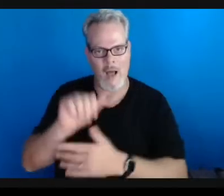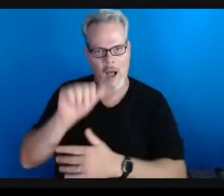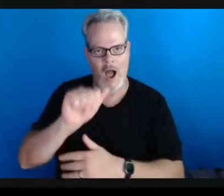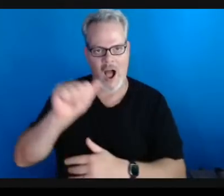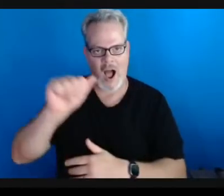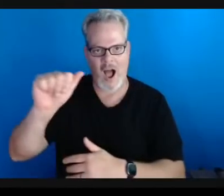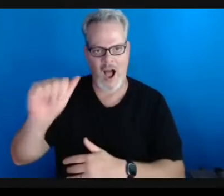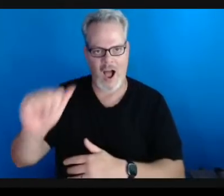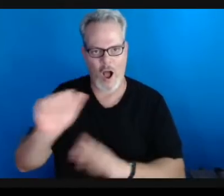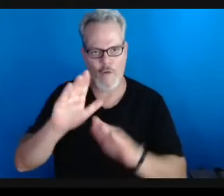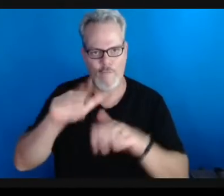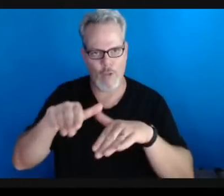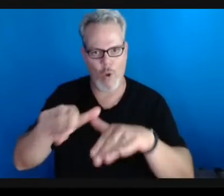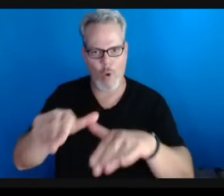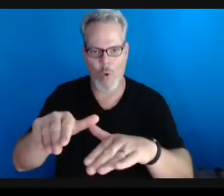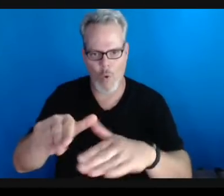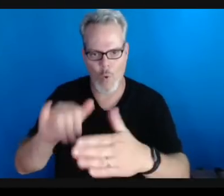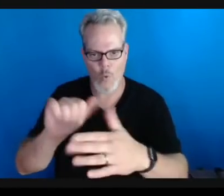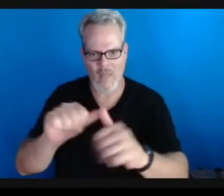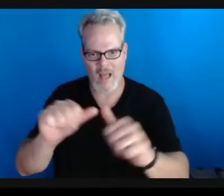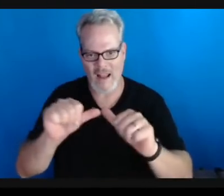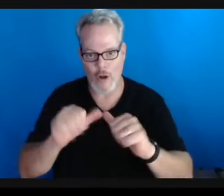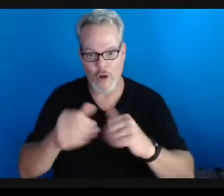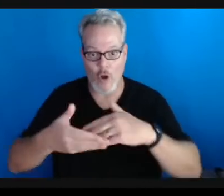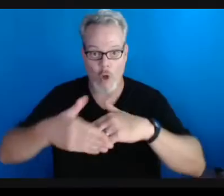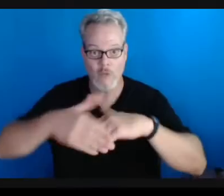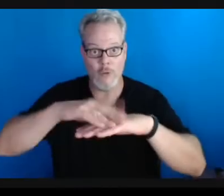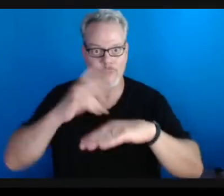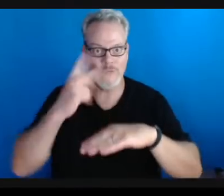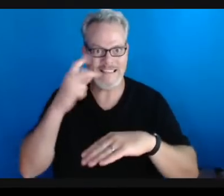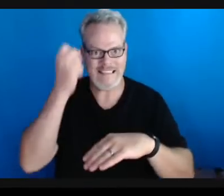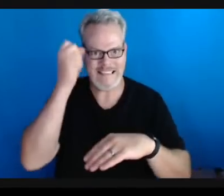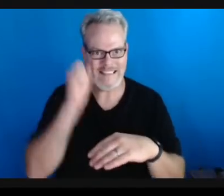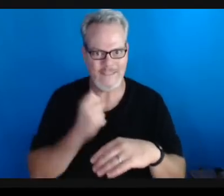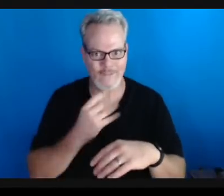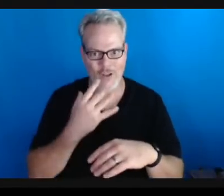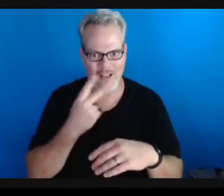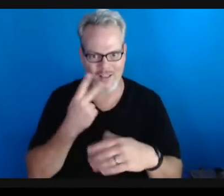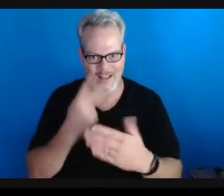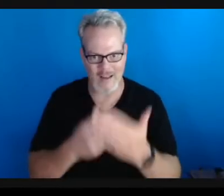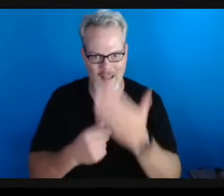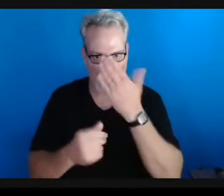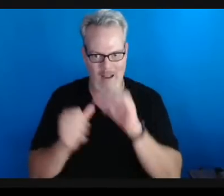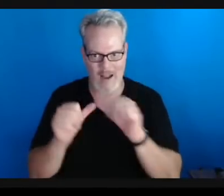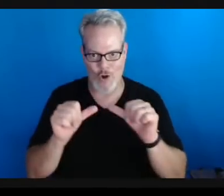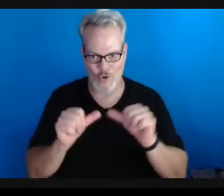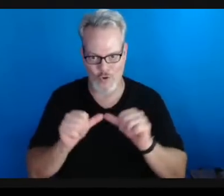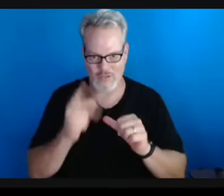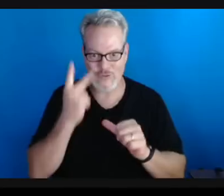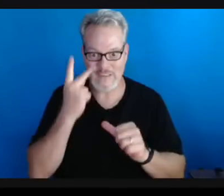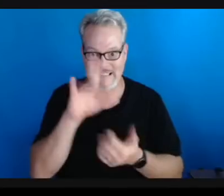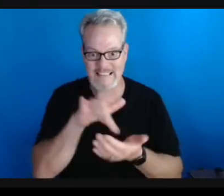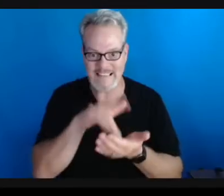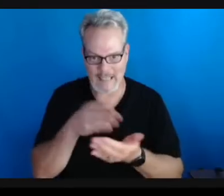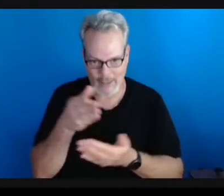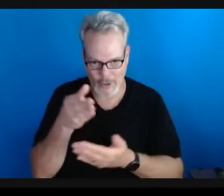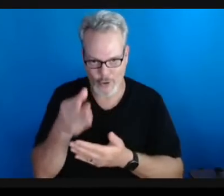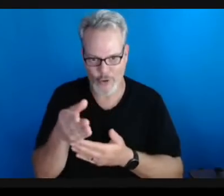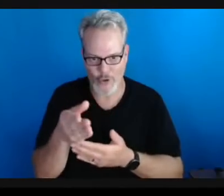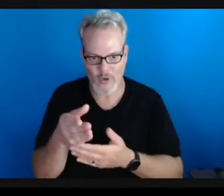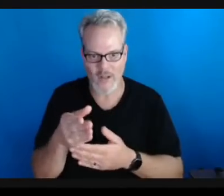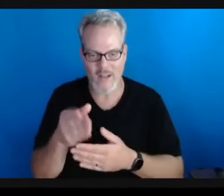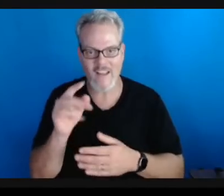this last week, and the silver stuff comes over top of it here in the foreground. And so in the center, you can look on the